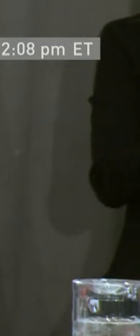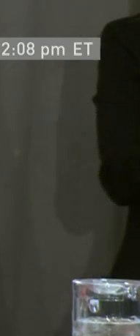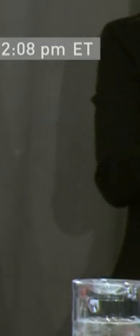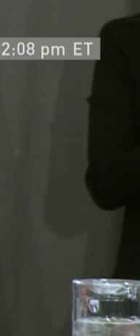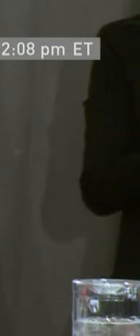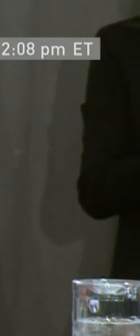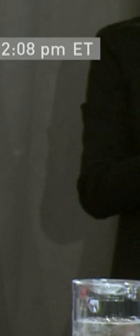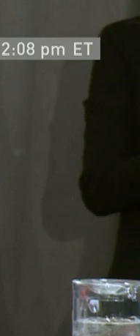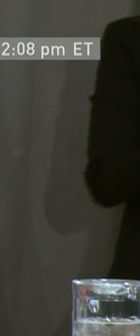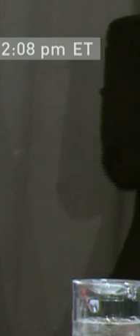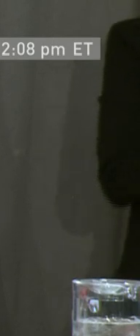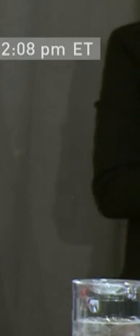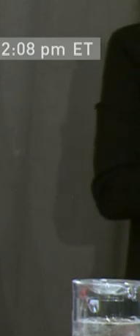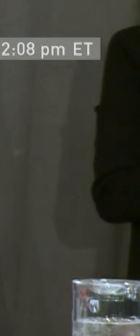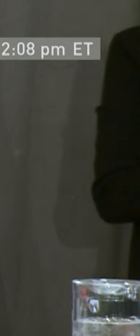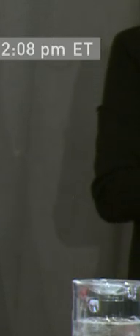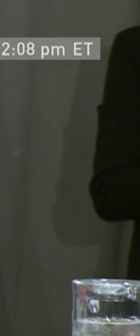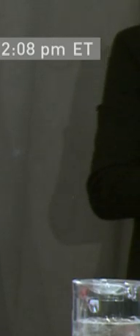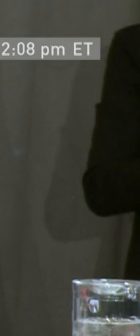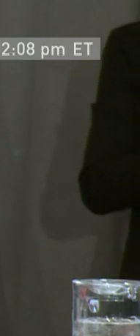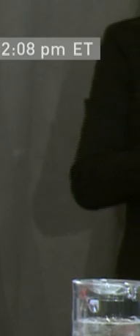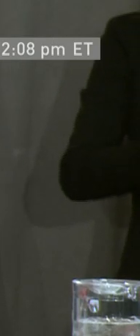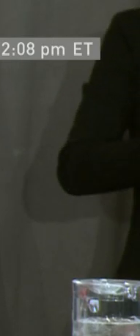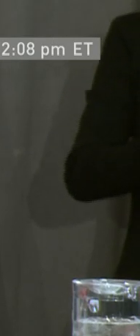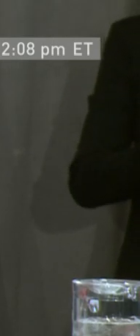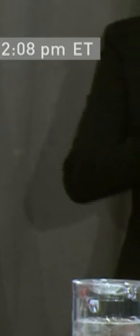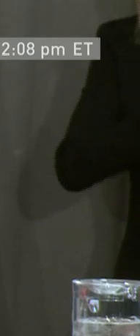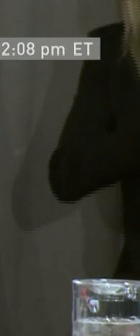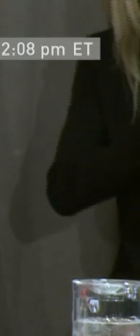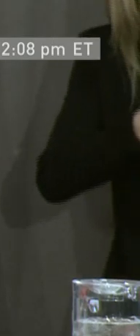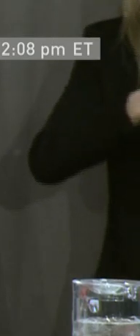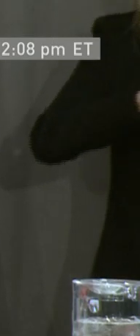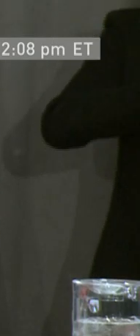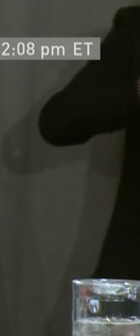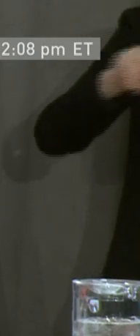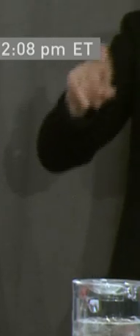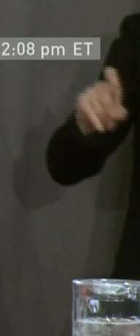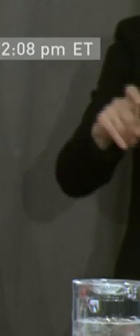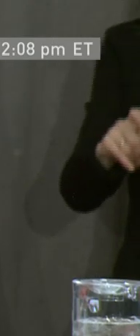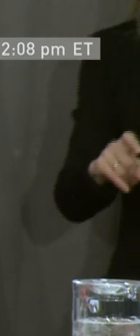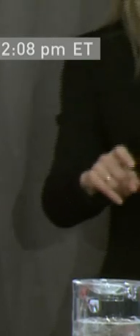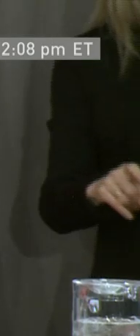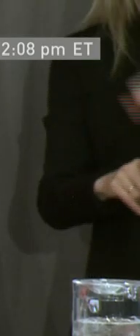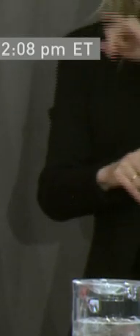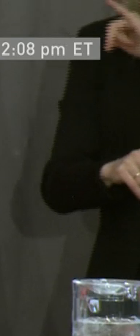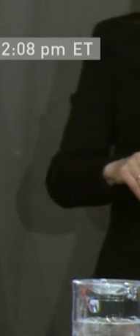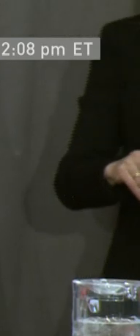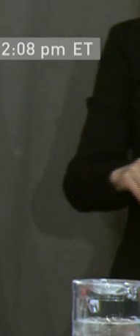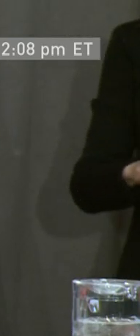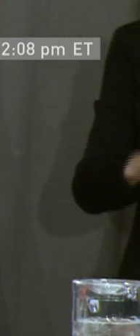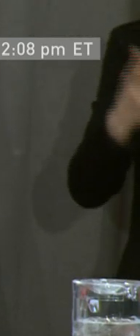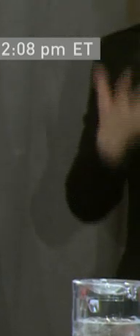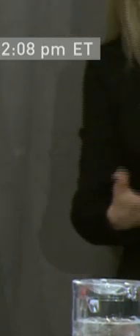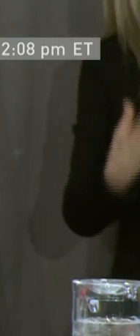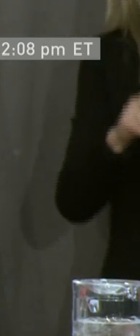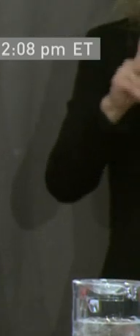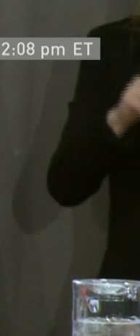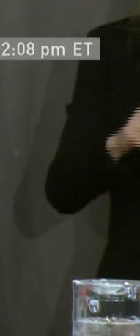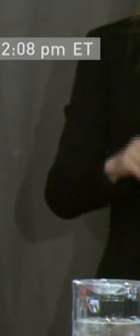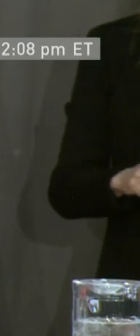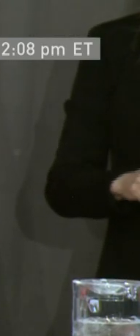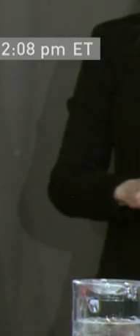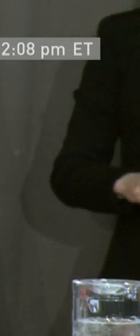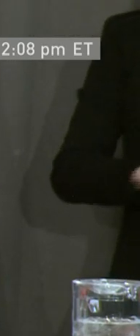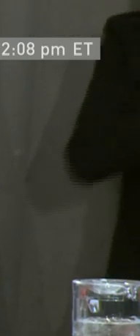done before. So I'm very proud of the trading room folks that are getting these things done at a time, especially when we've split